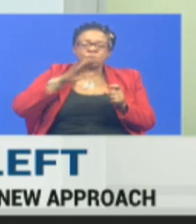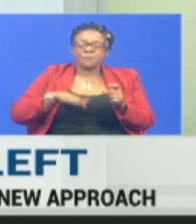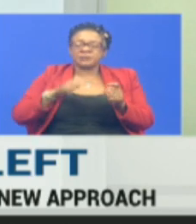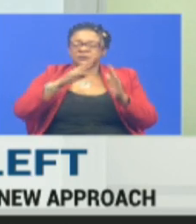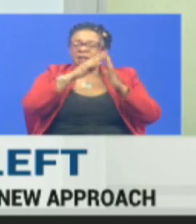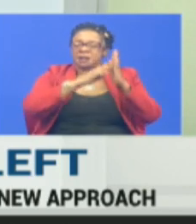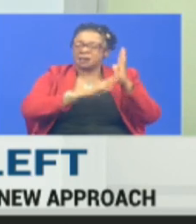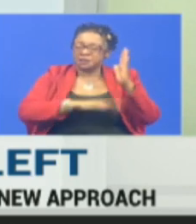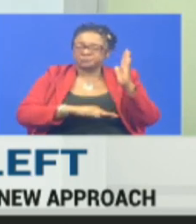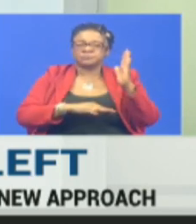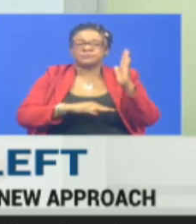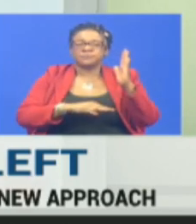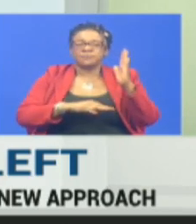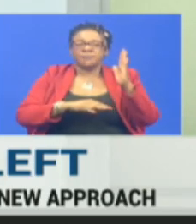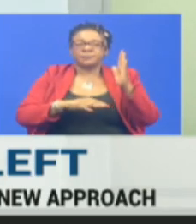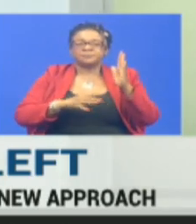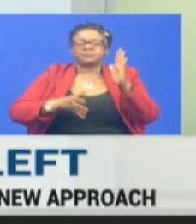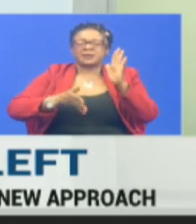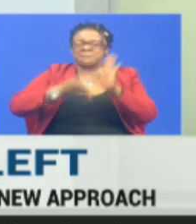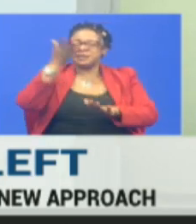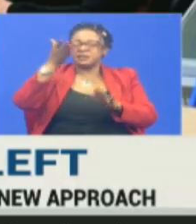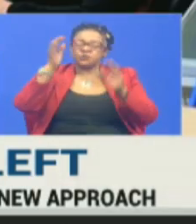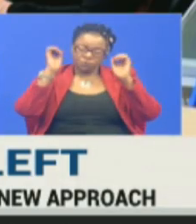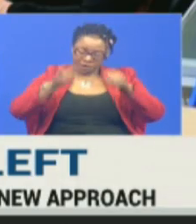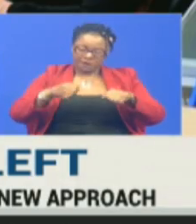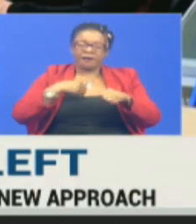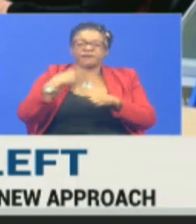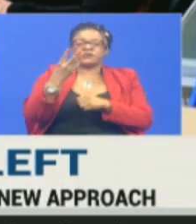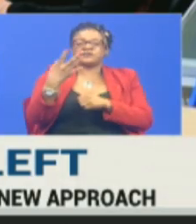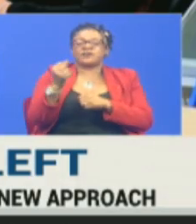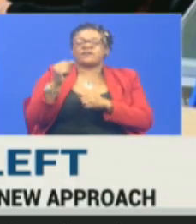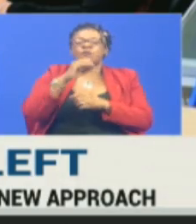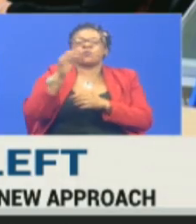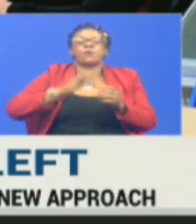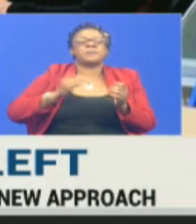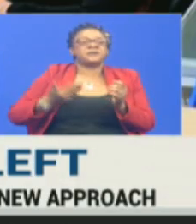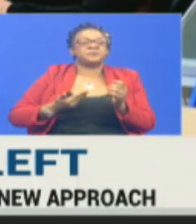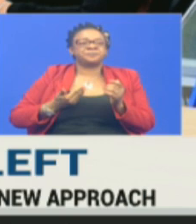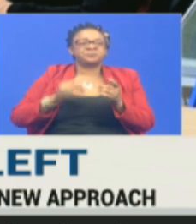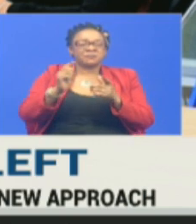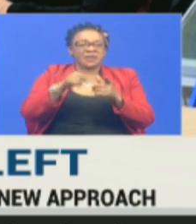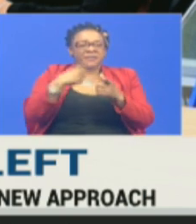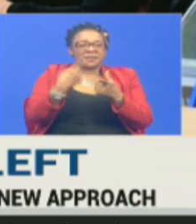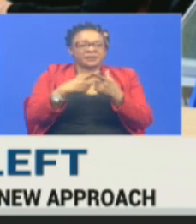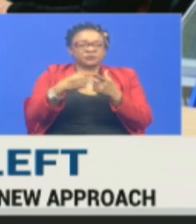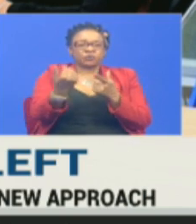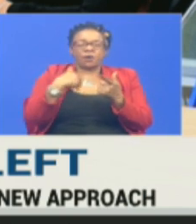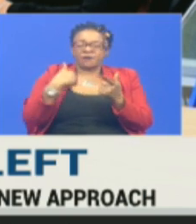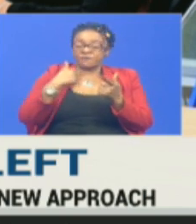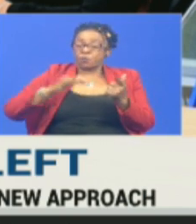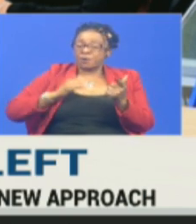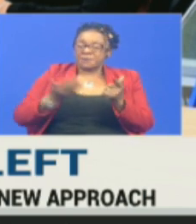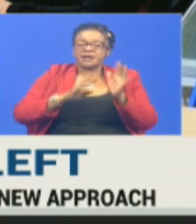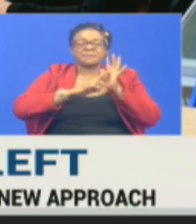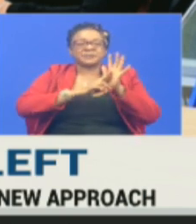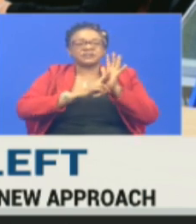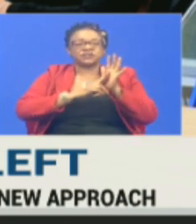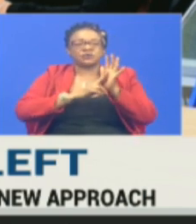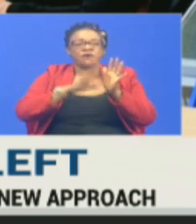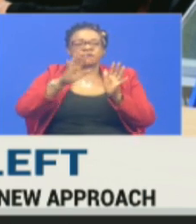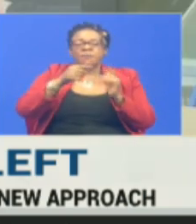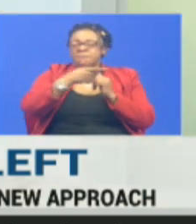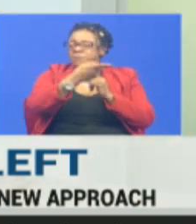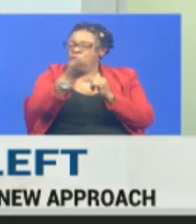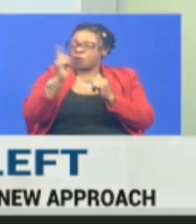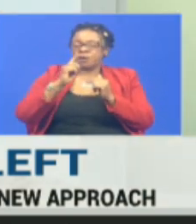woman, man, woman. Immediately you get 45 women. Right. Then you have women representation from the